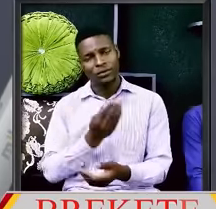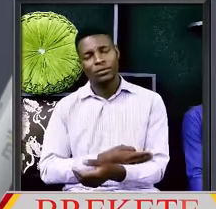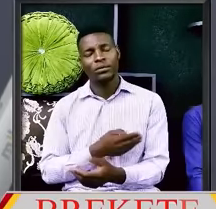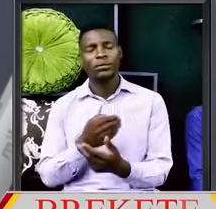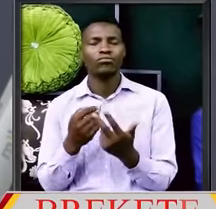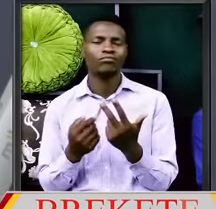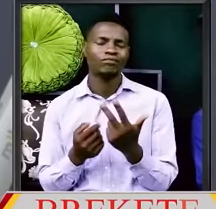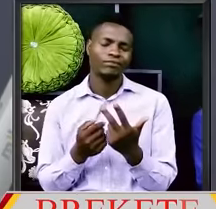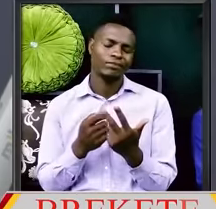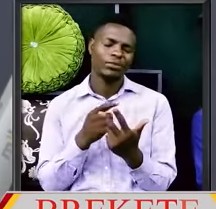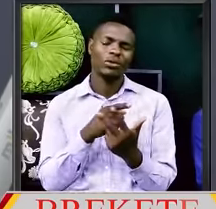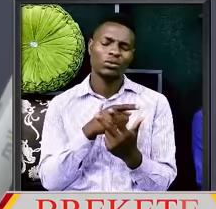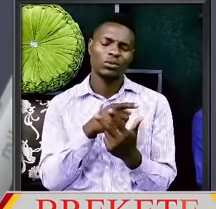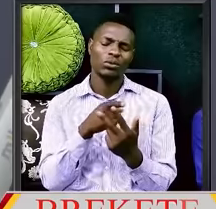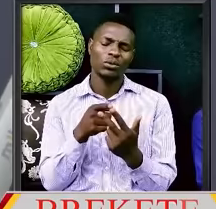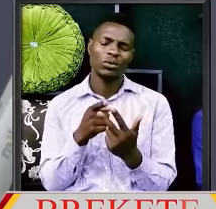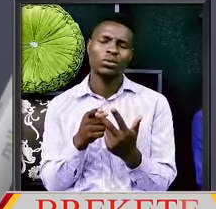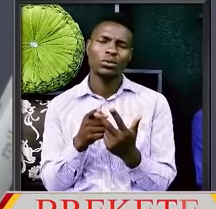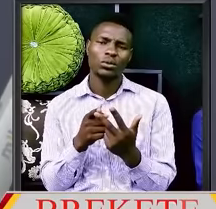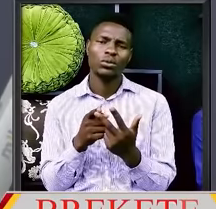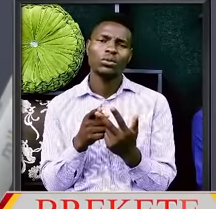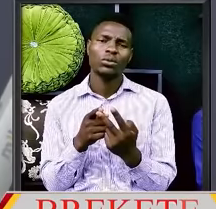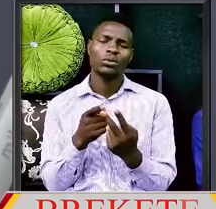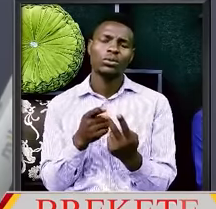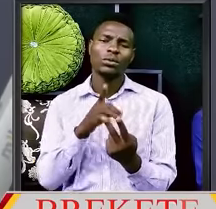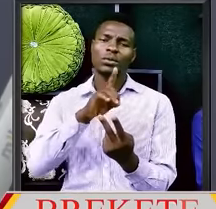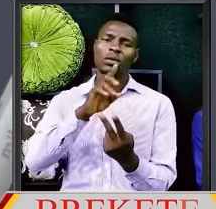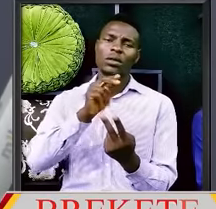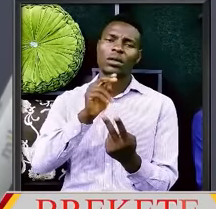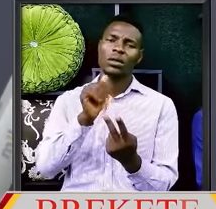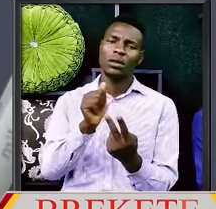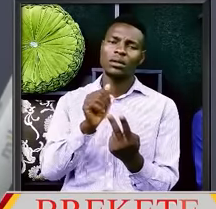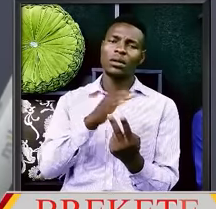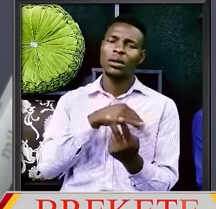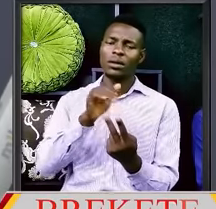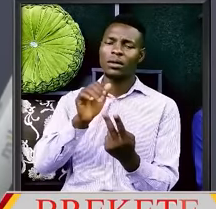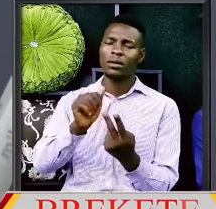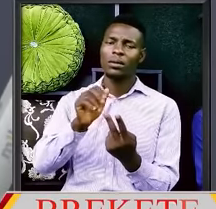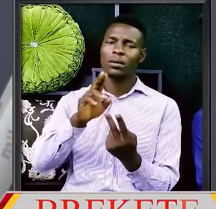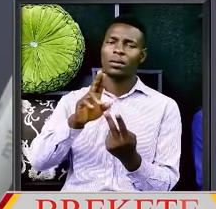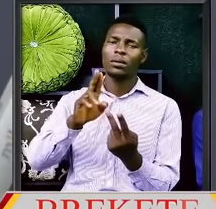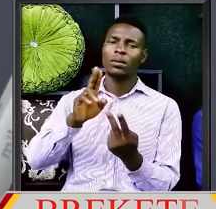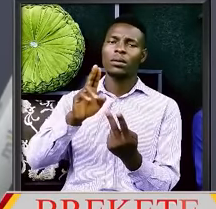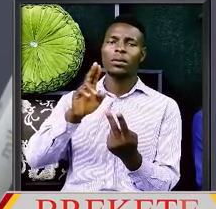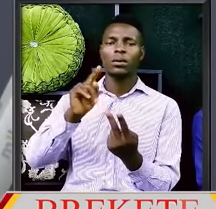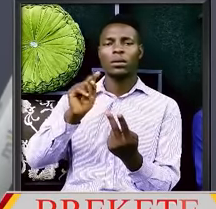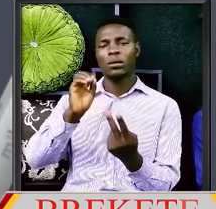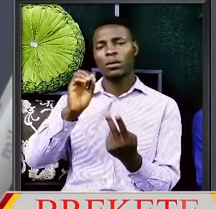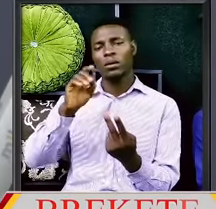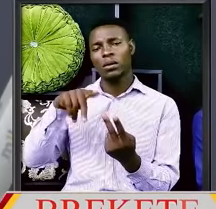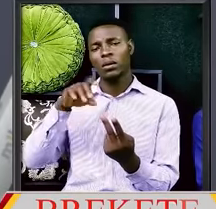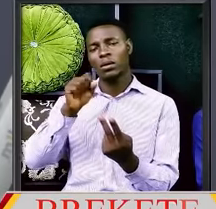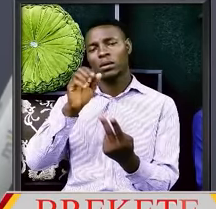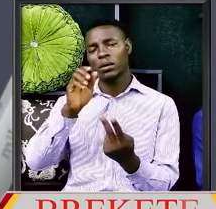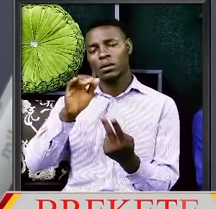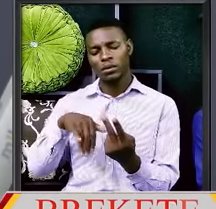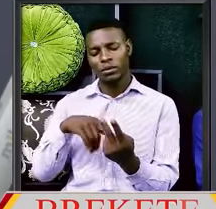DNA and autopsy, those two things, and I think corona, will be the road towards Mohbad's justice. And coroner's